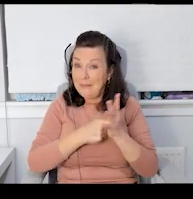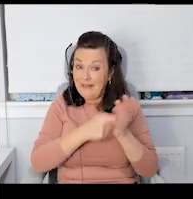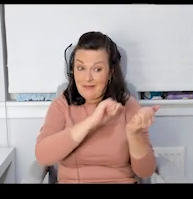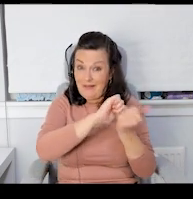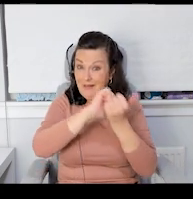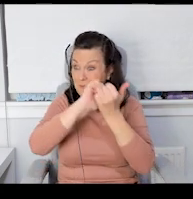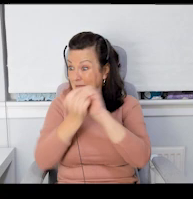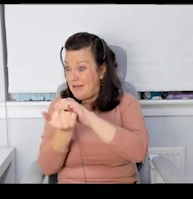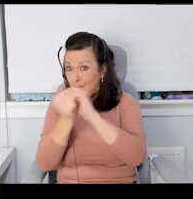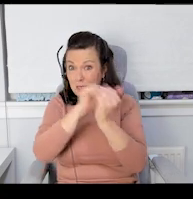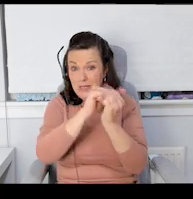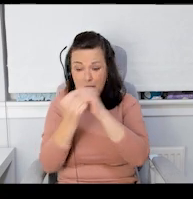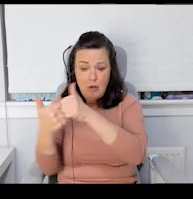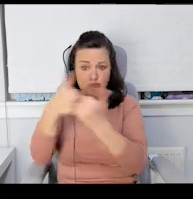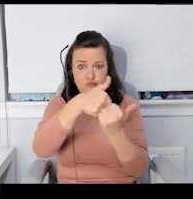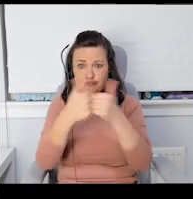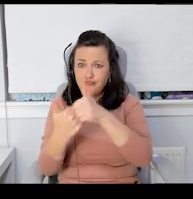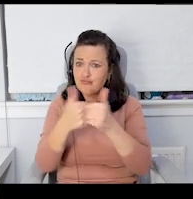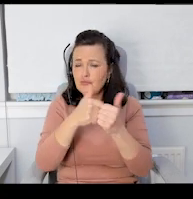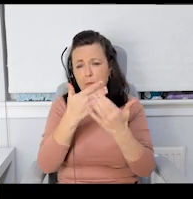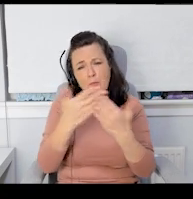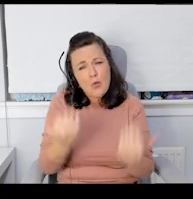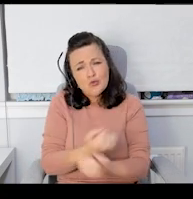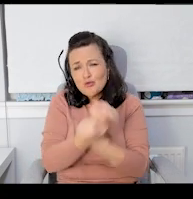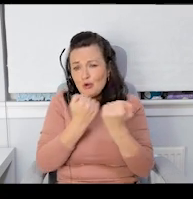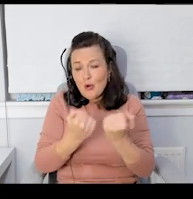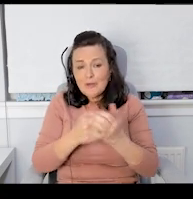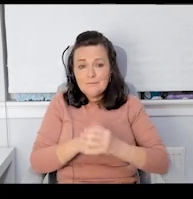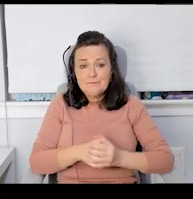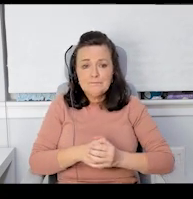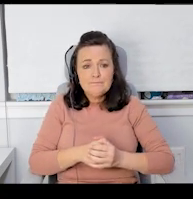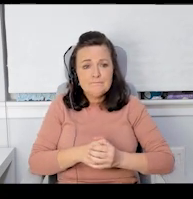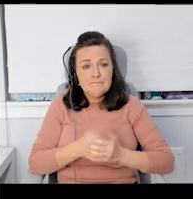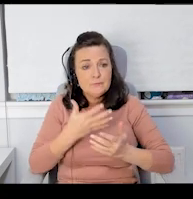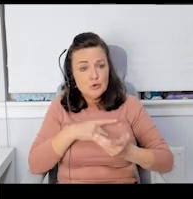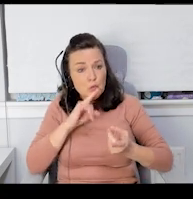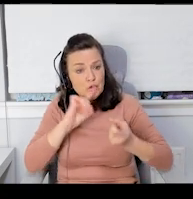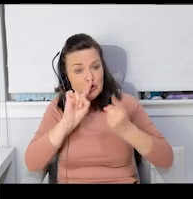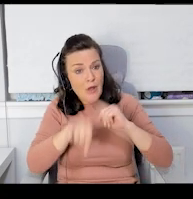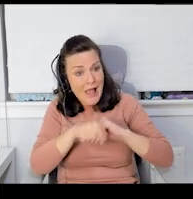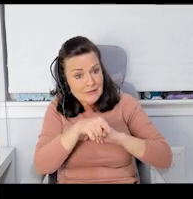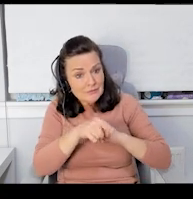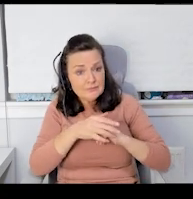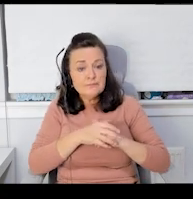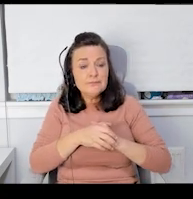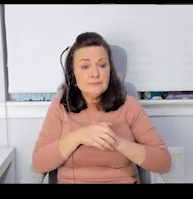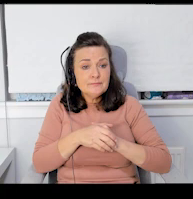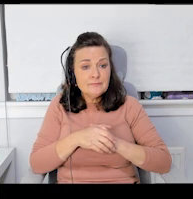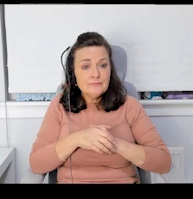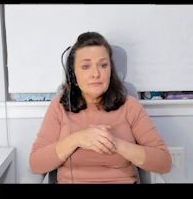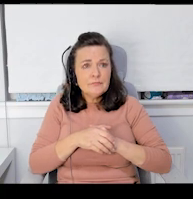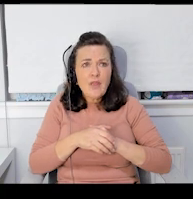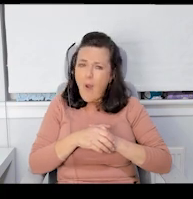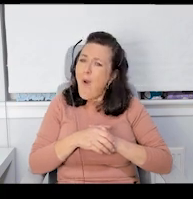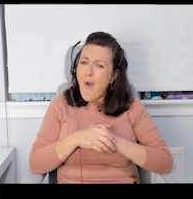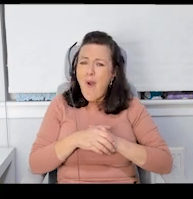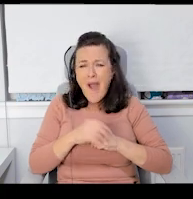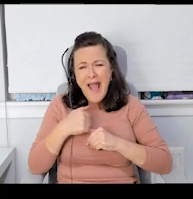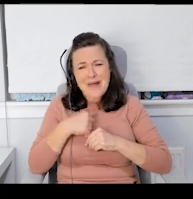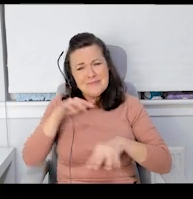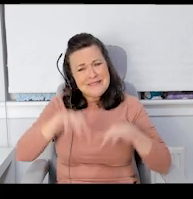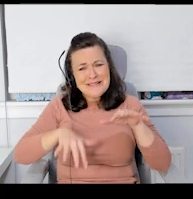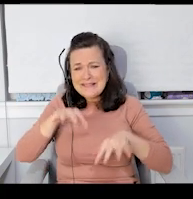from your perspective around that? Really, really very similar to Eileen in terms of, and you're mentioning a